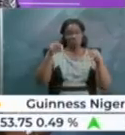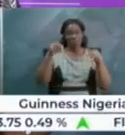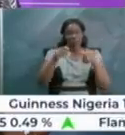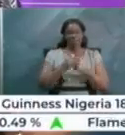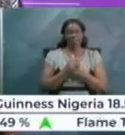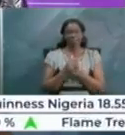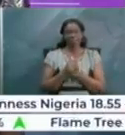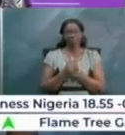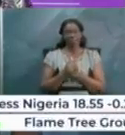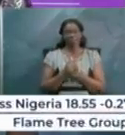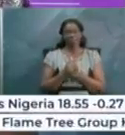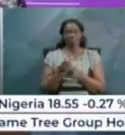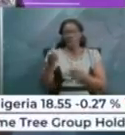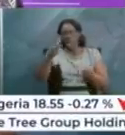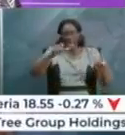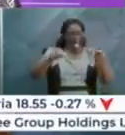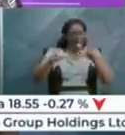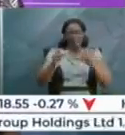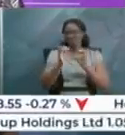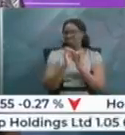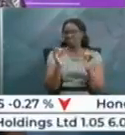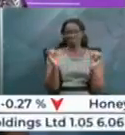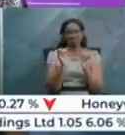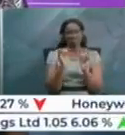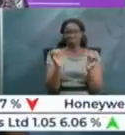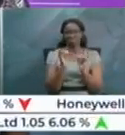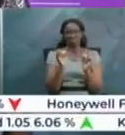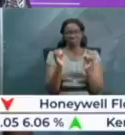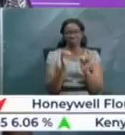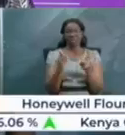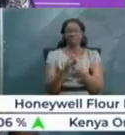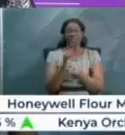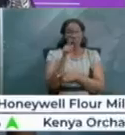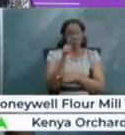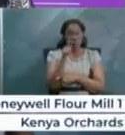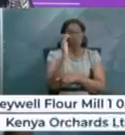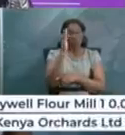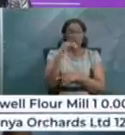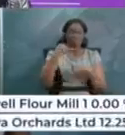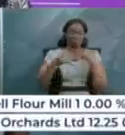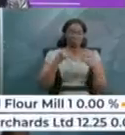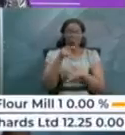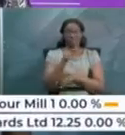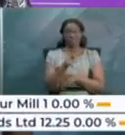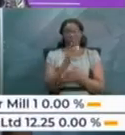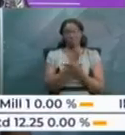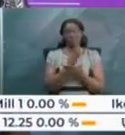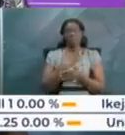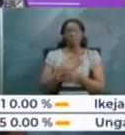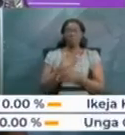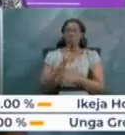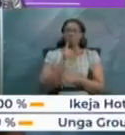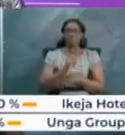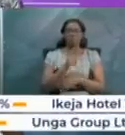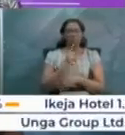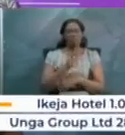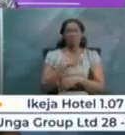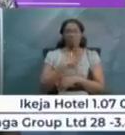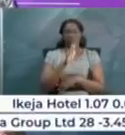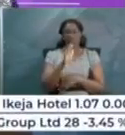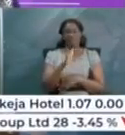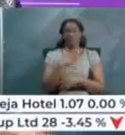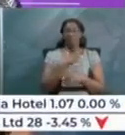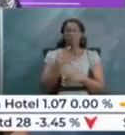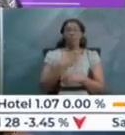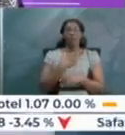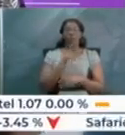No additives. No additives. No so additives. You are definitely going to enjoy this honey. So put in your orders, guys. We want to give you honey. We want to